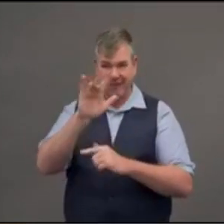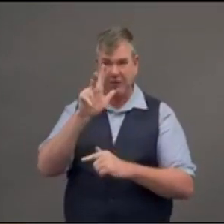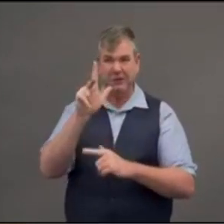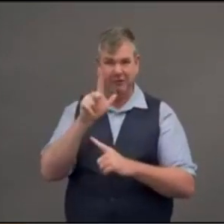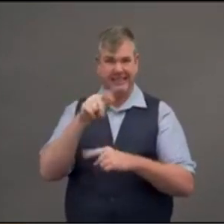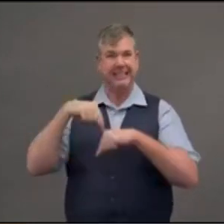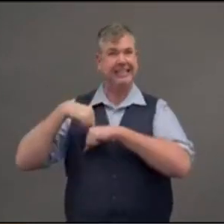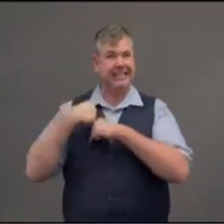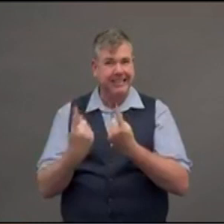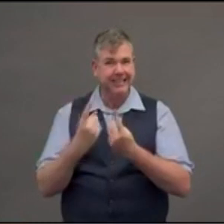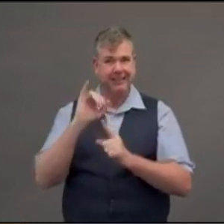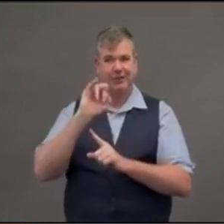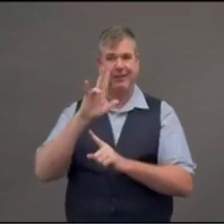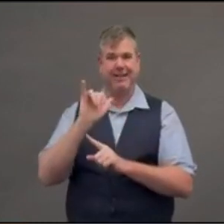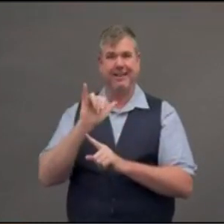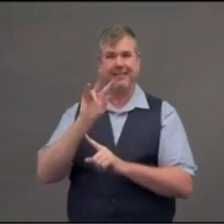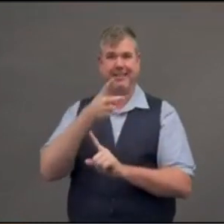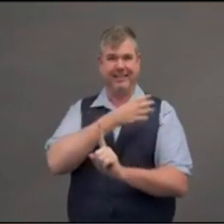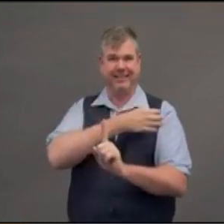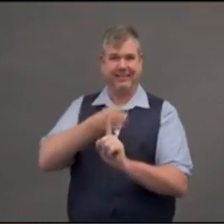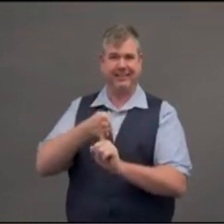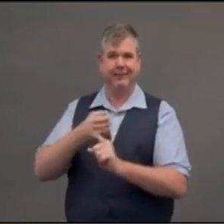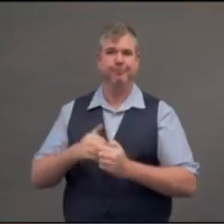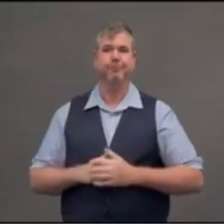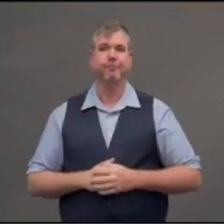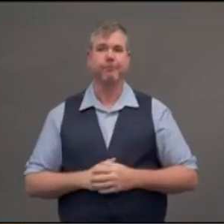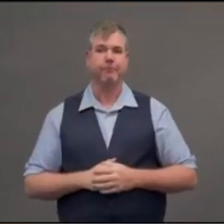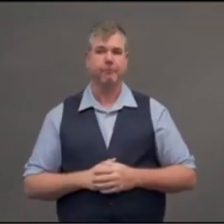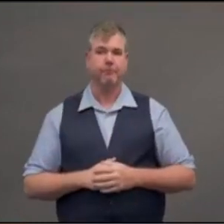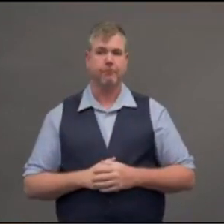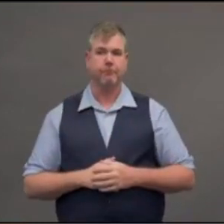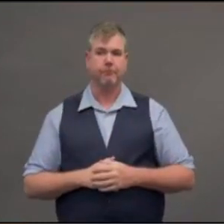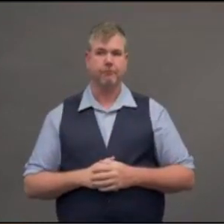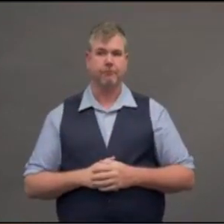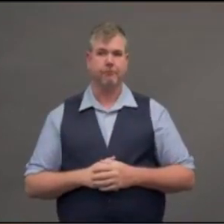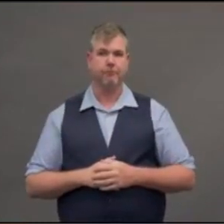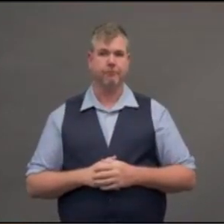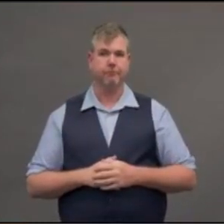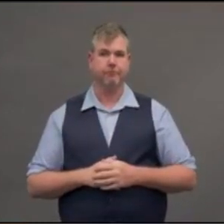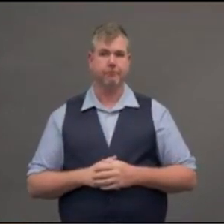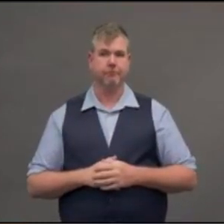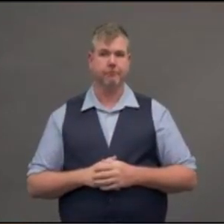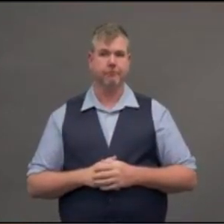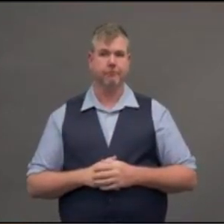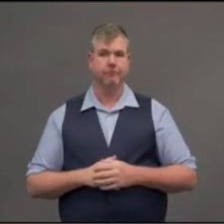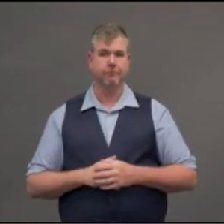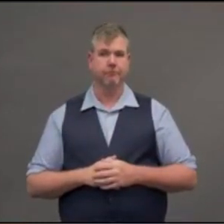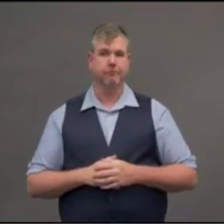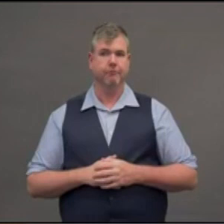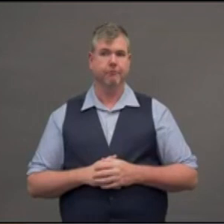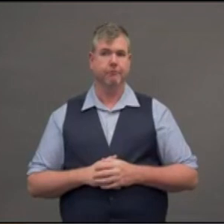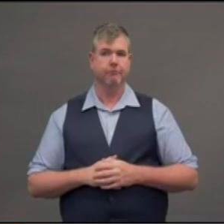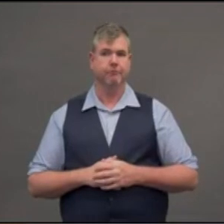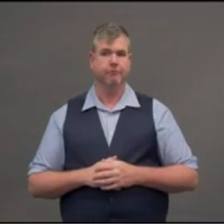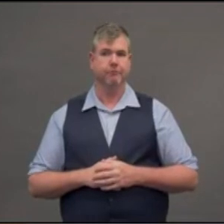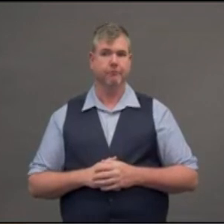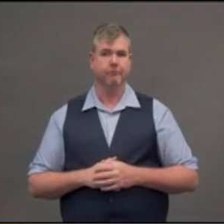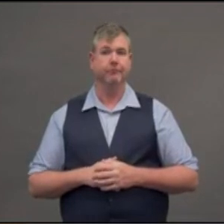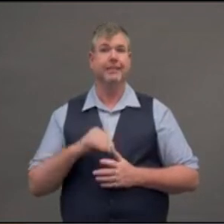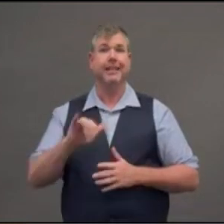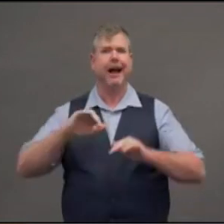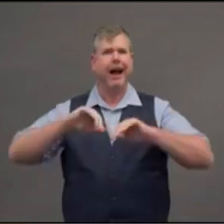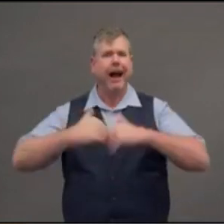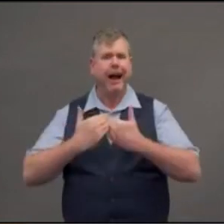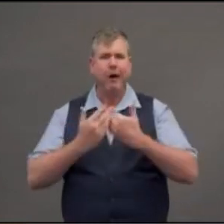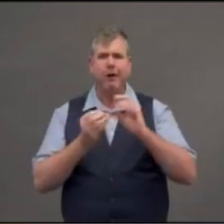you look at how the cases are transmitted, the majority of them are presumed community transmission. So it's very